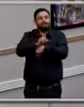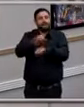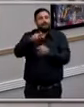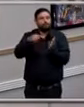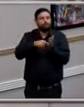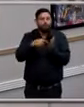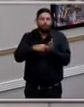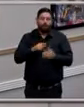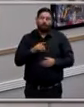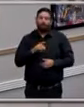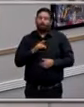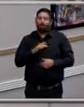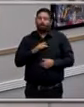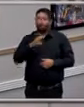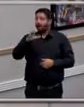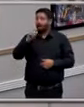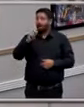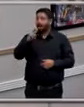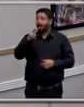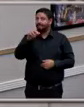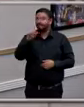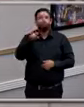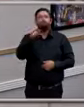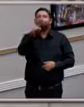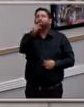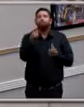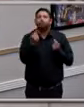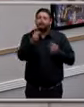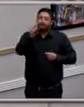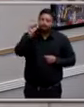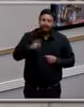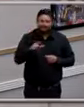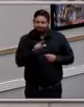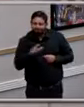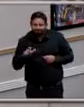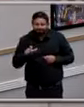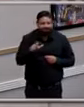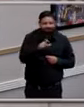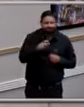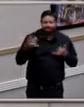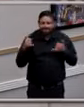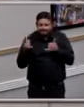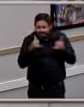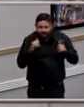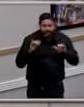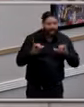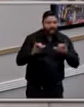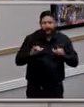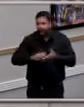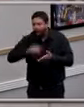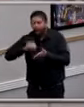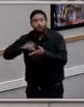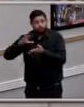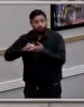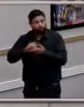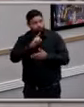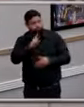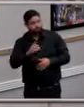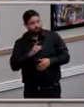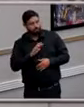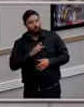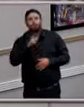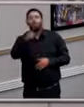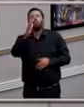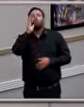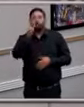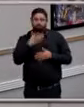great features on Canvas. You just need to explore it so that you can become familiar with it, and you can actually enjoy